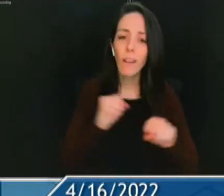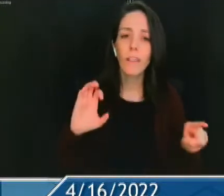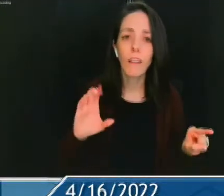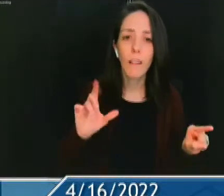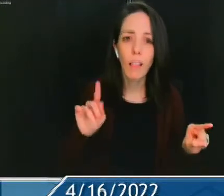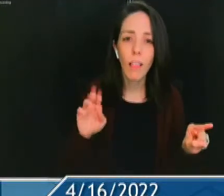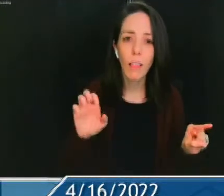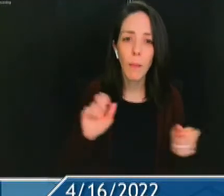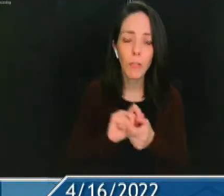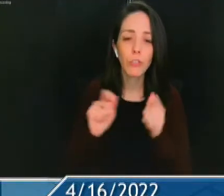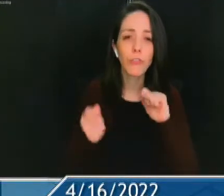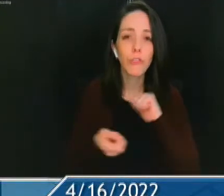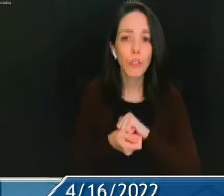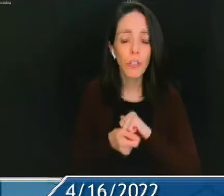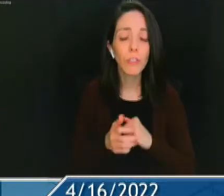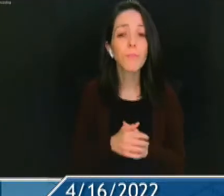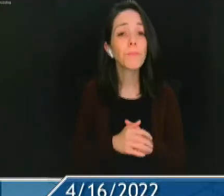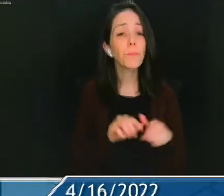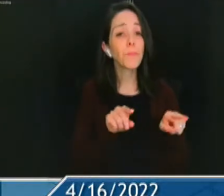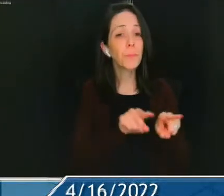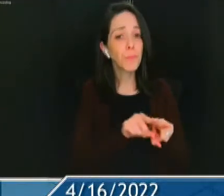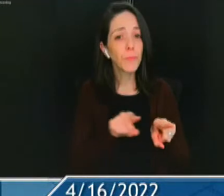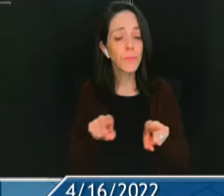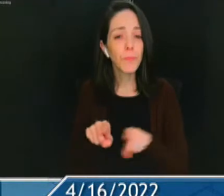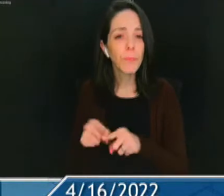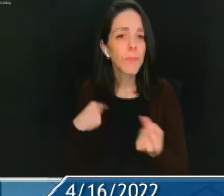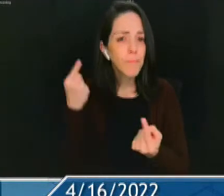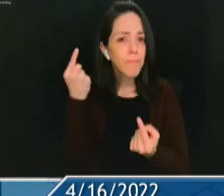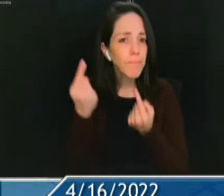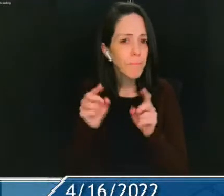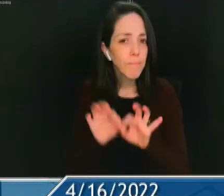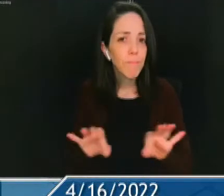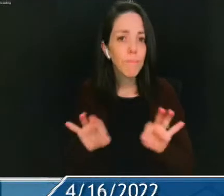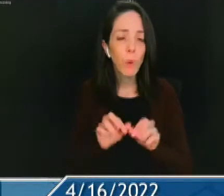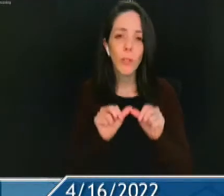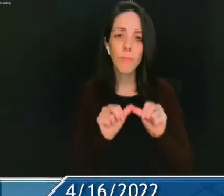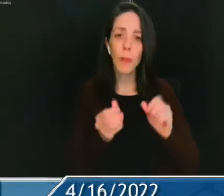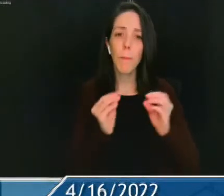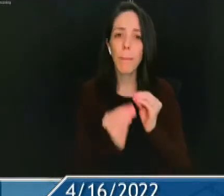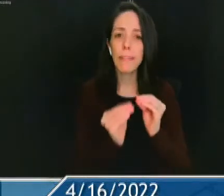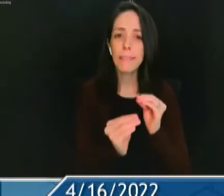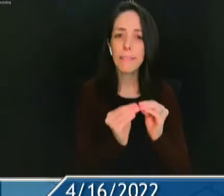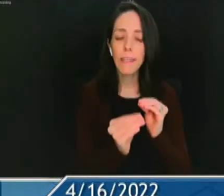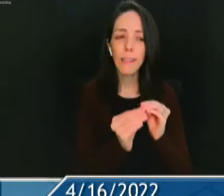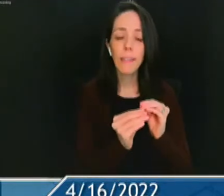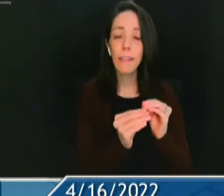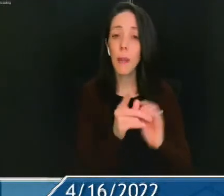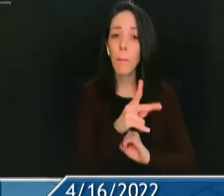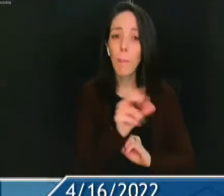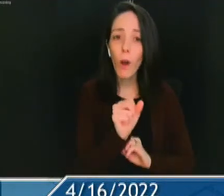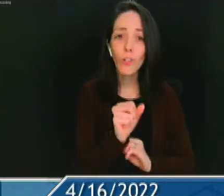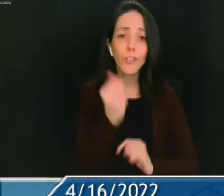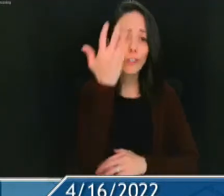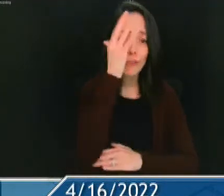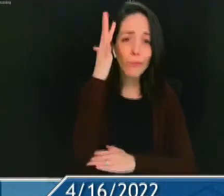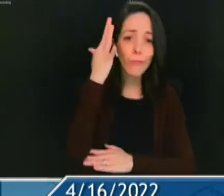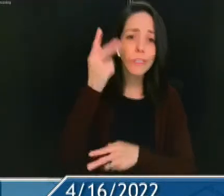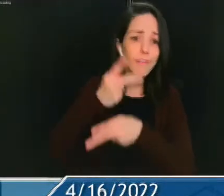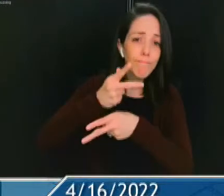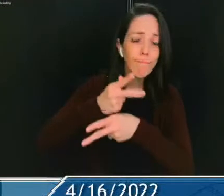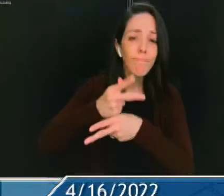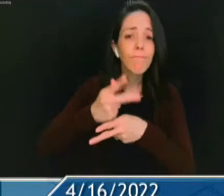related track, we also heard about the importance of maintaining our parks and our tree canopies, building better